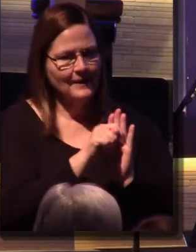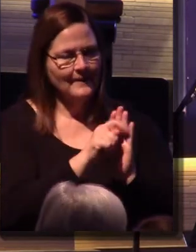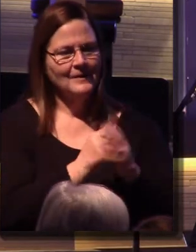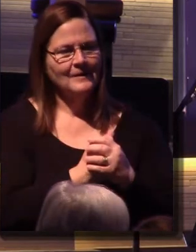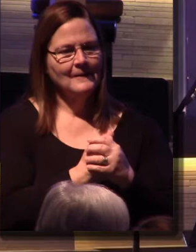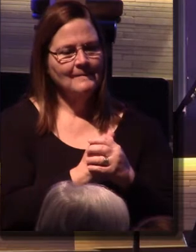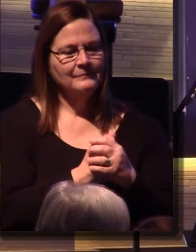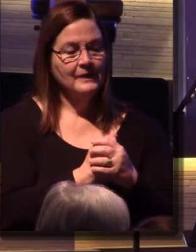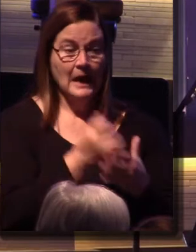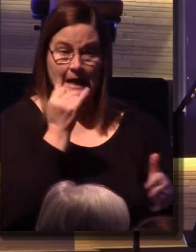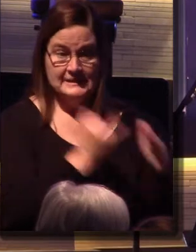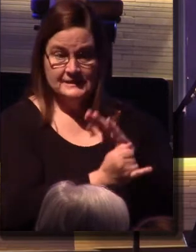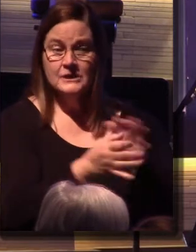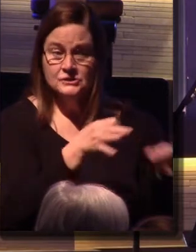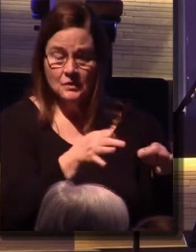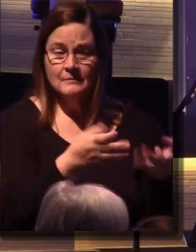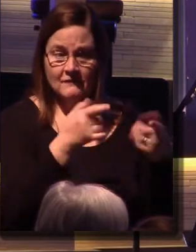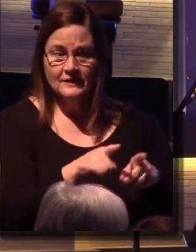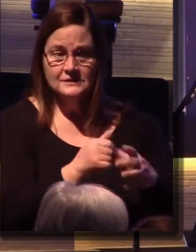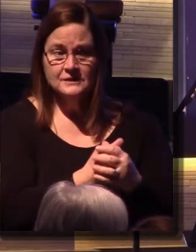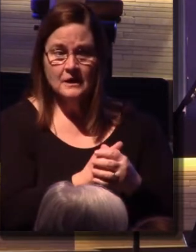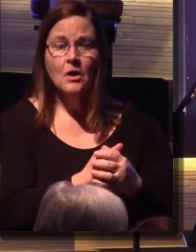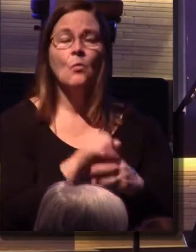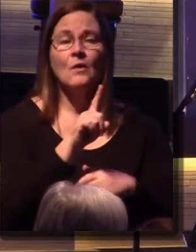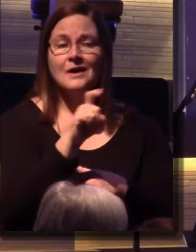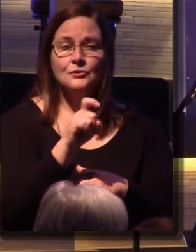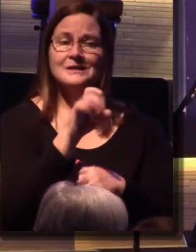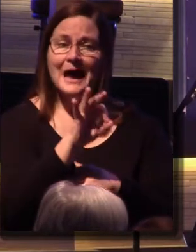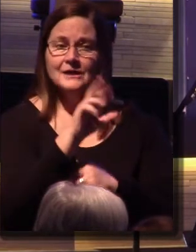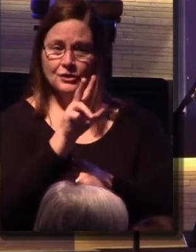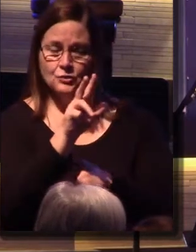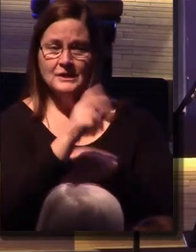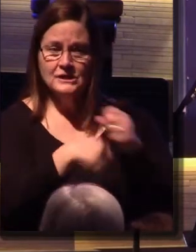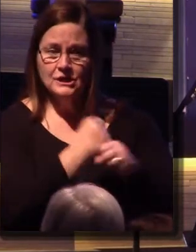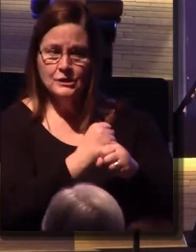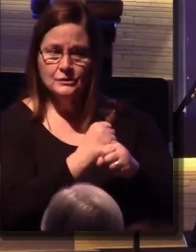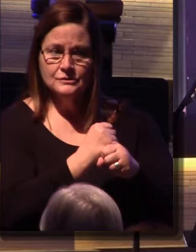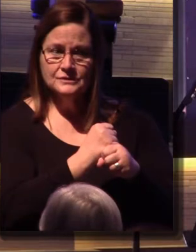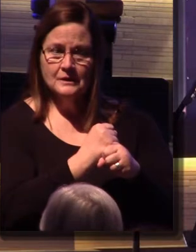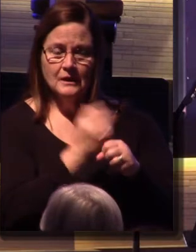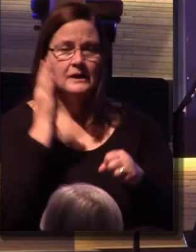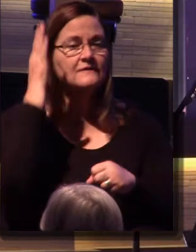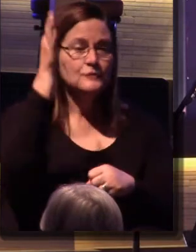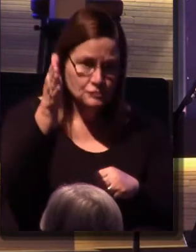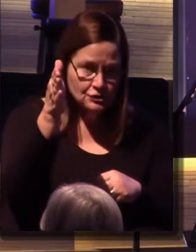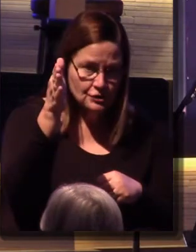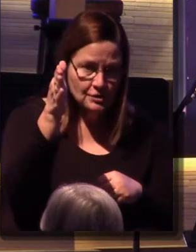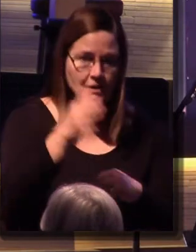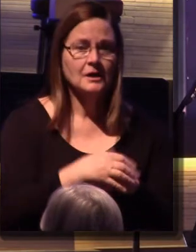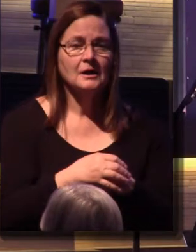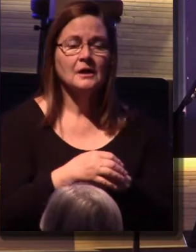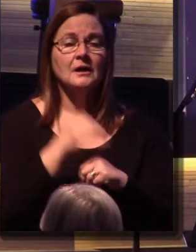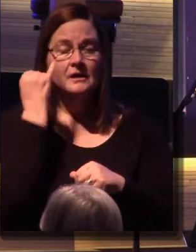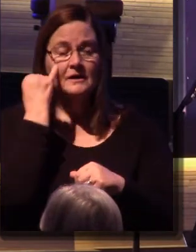In fact, the events described by Isaiah are 193 years future to his own day.